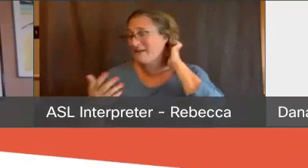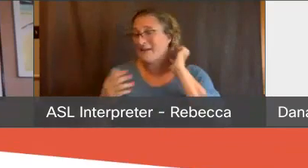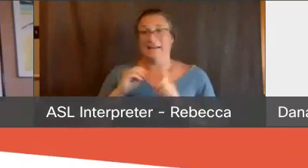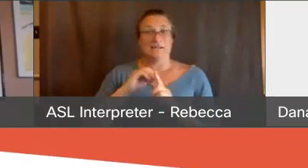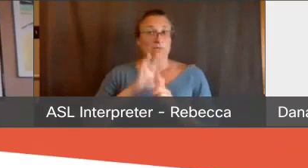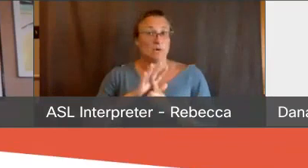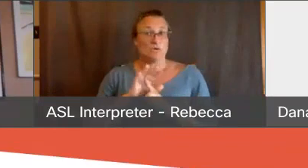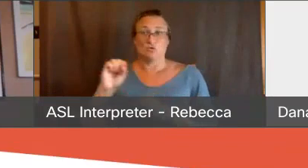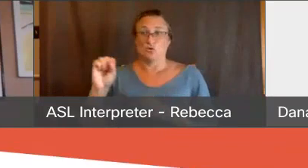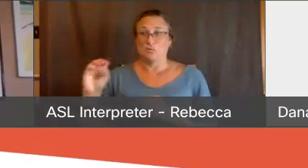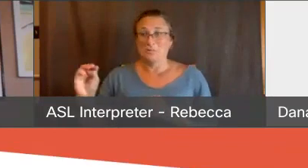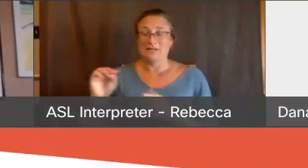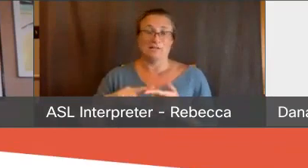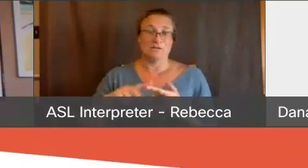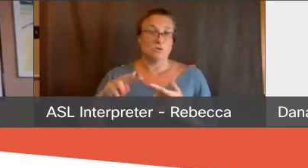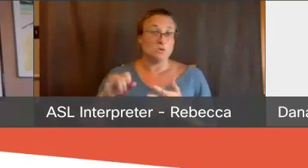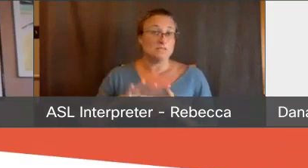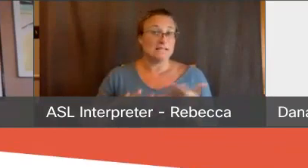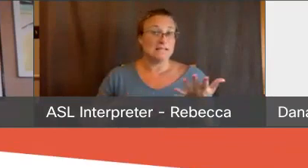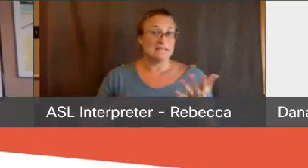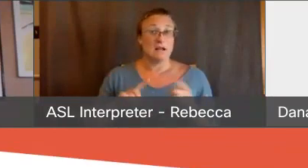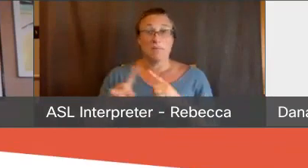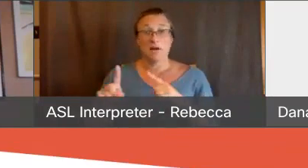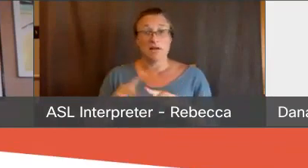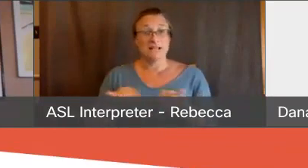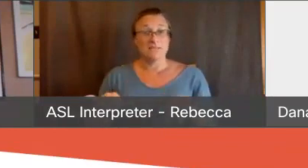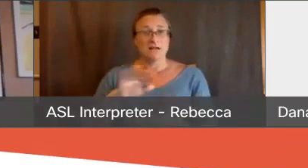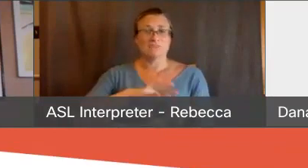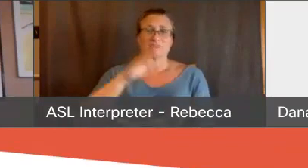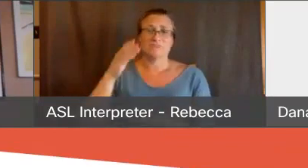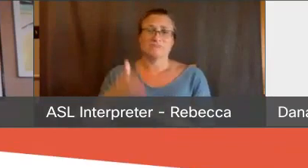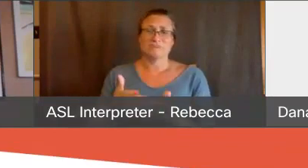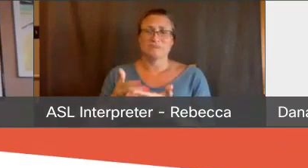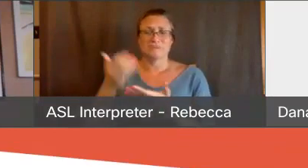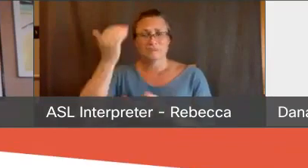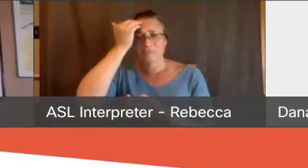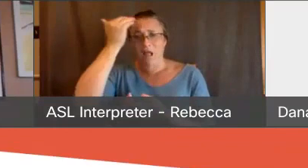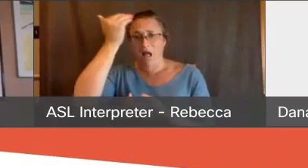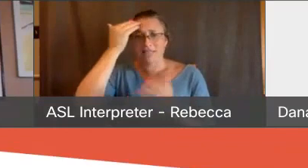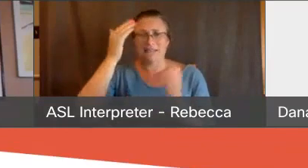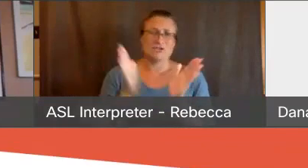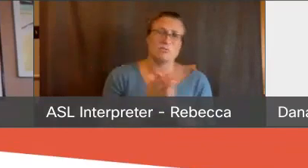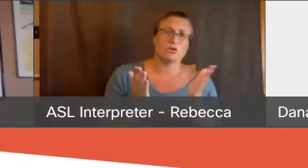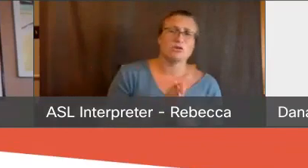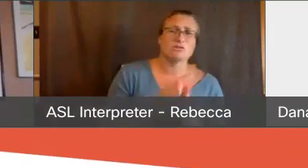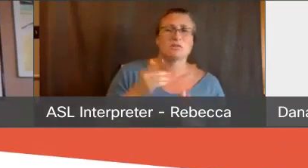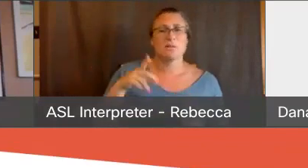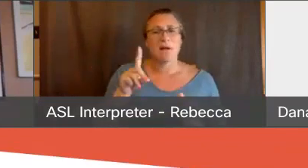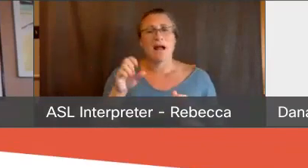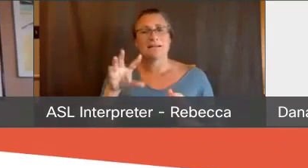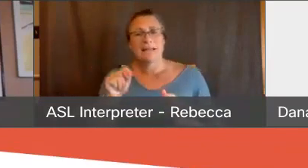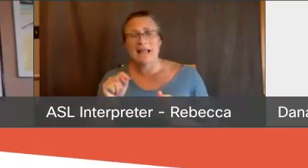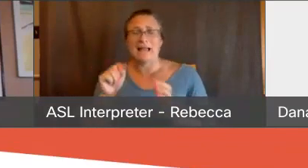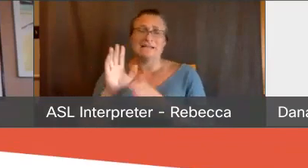media, it also is a great wealth of knowledge. And there's so many books and podcasts and